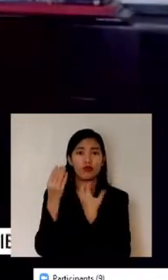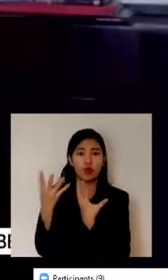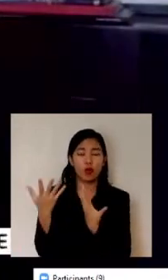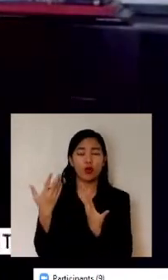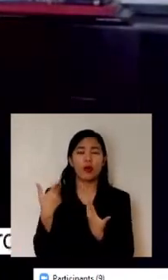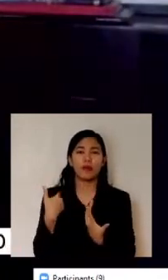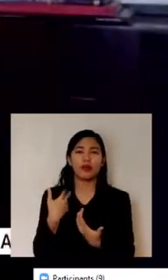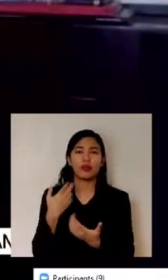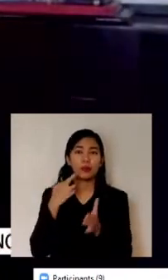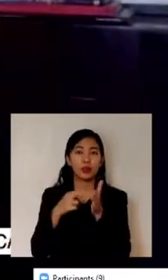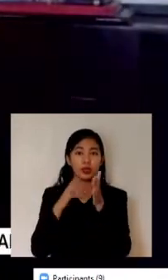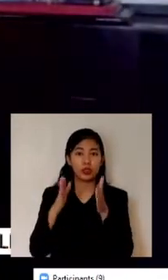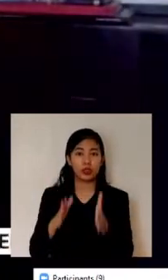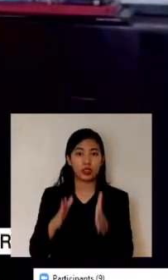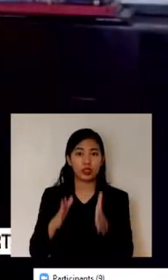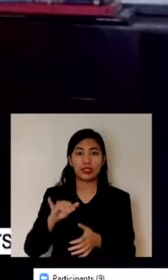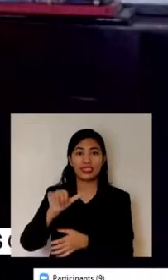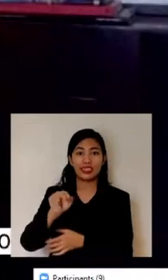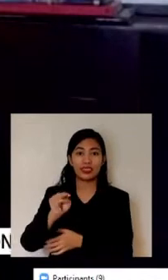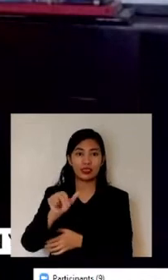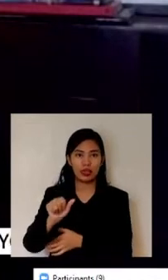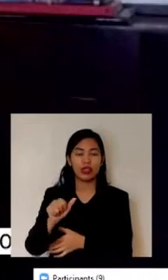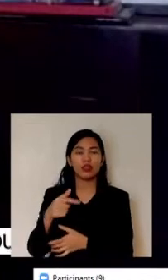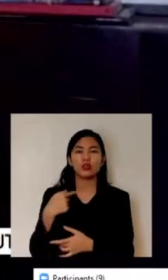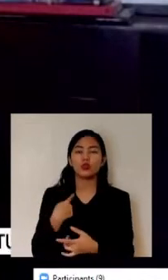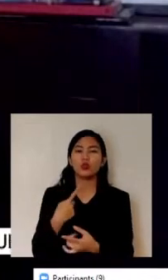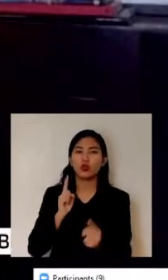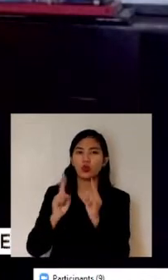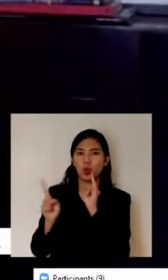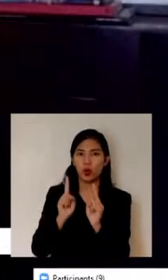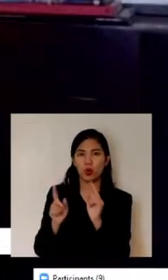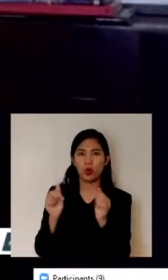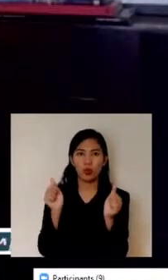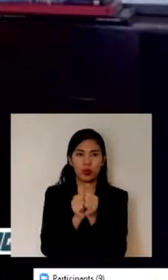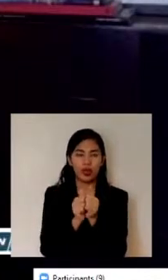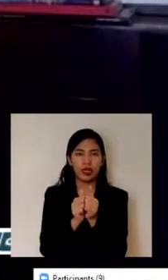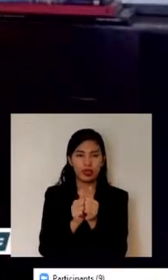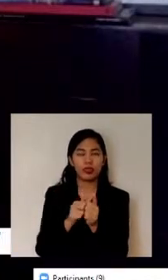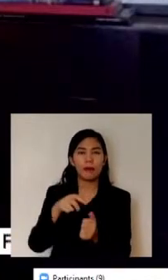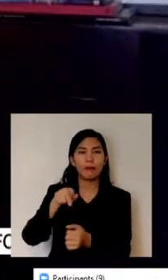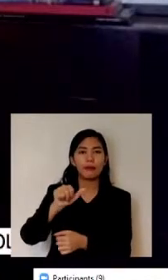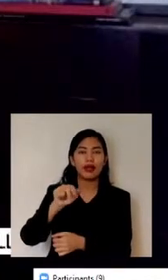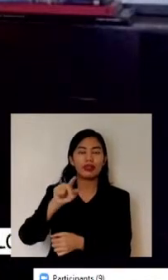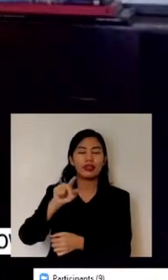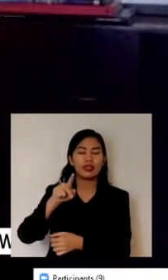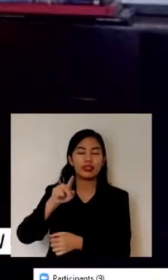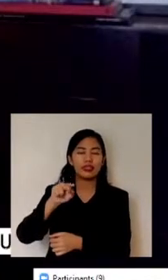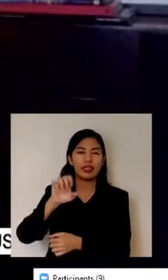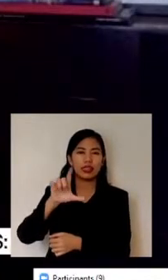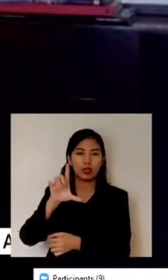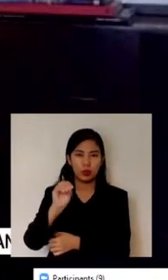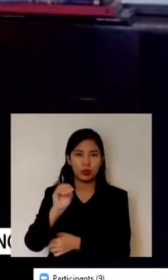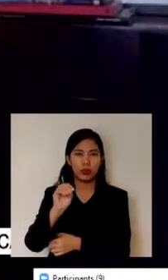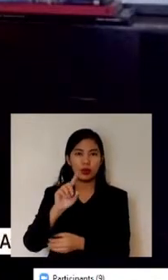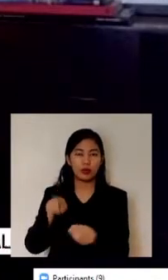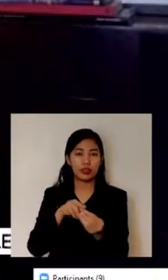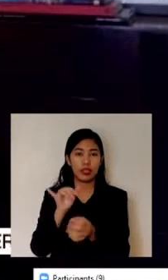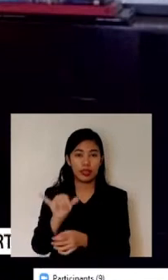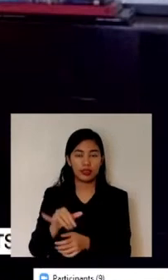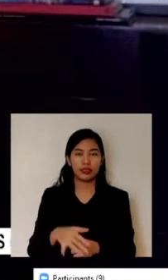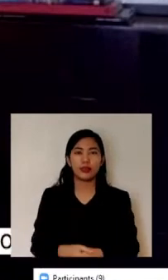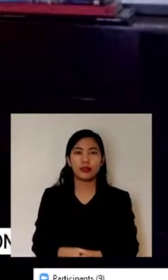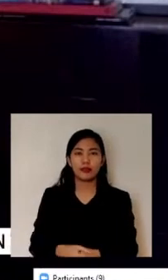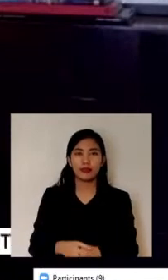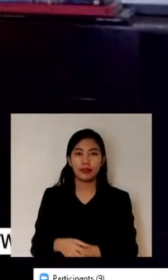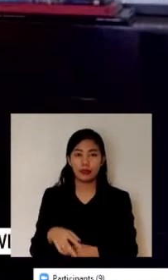Reformina to speak to former Chief Presidential Legal Counsel Sal Panelo about it. In a statement, Panelo said President Duterte